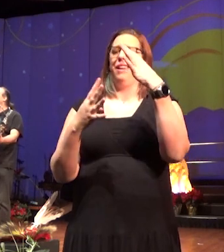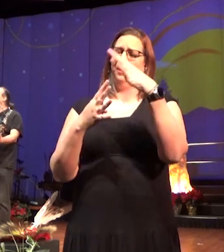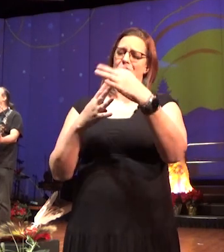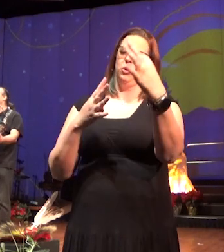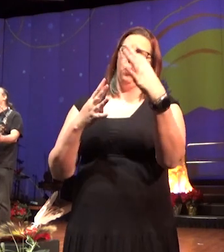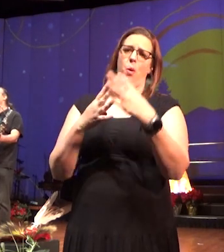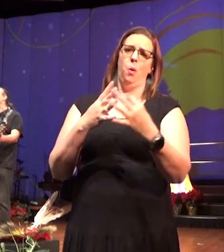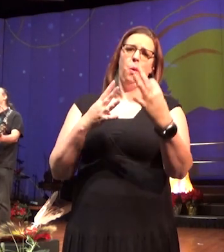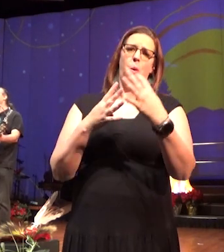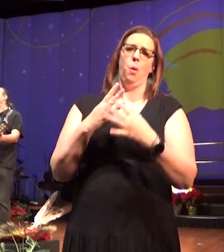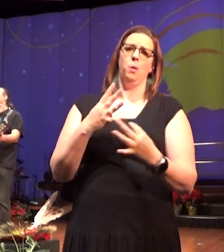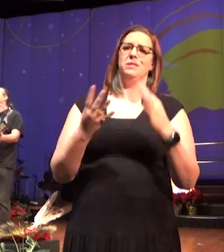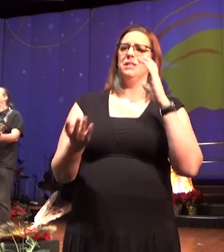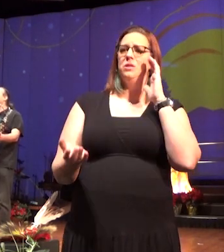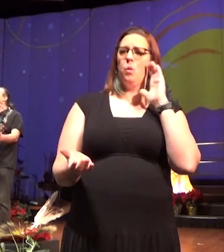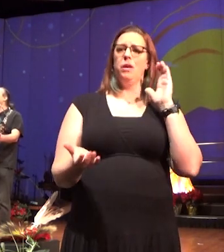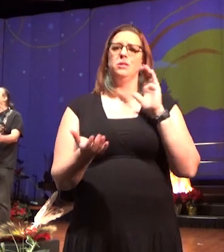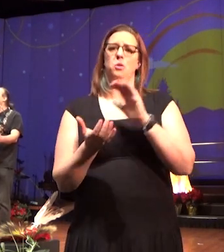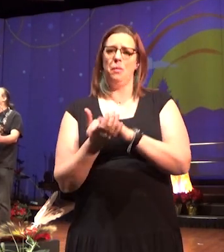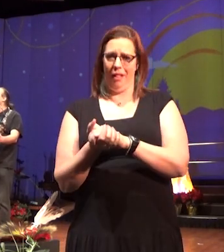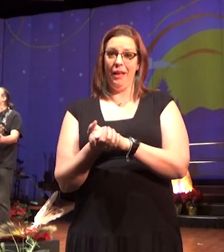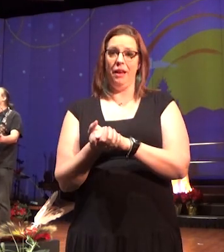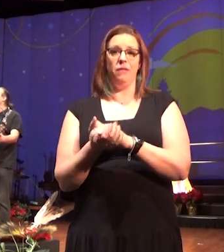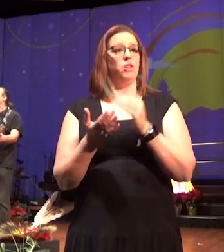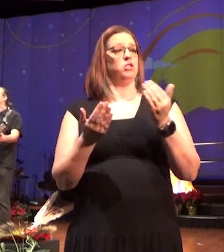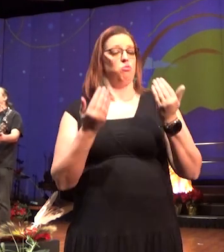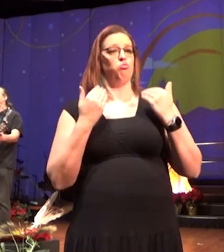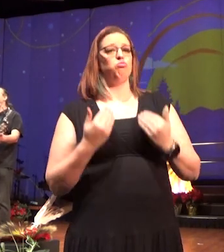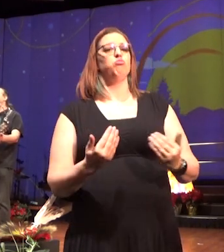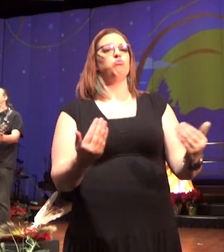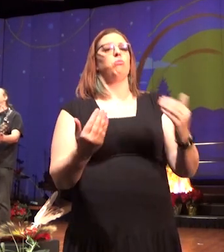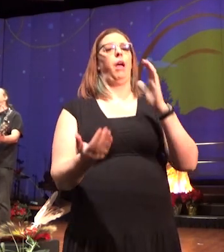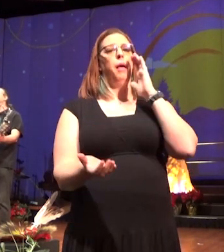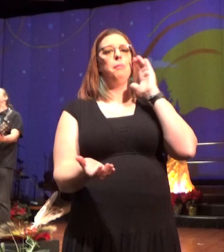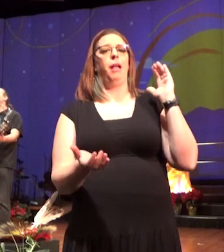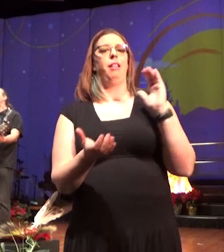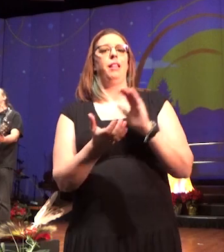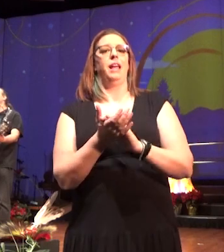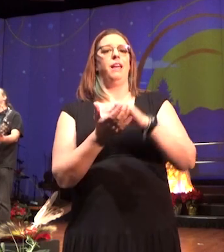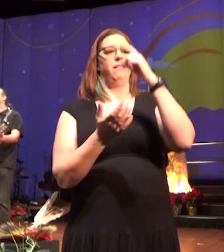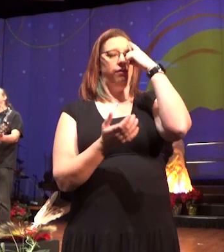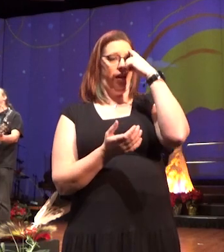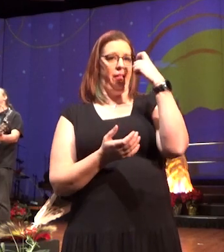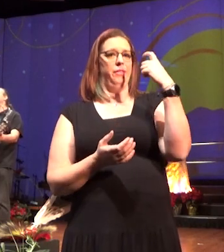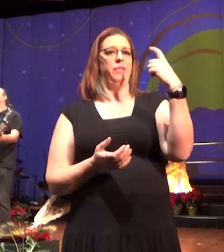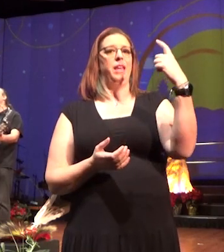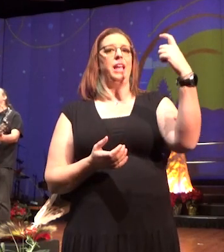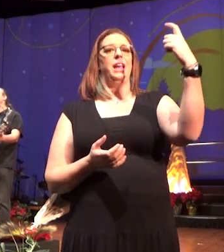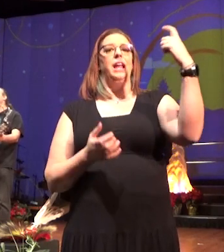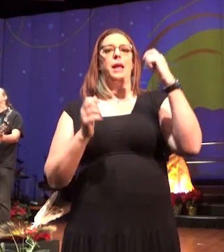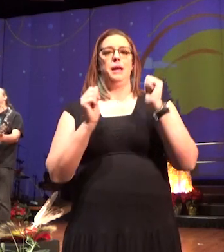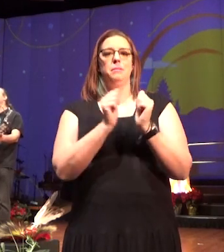of what to believe. So let's believe in this dream